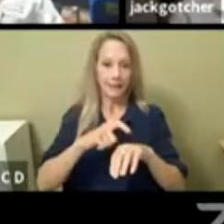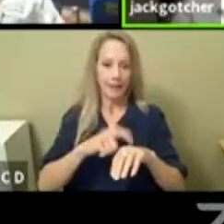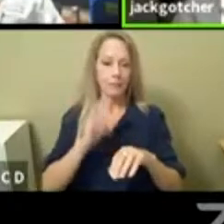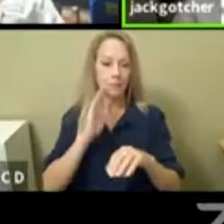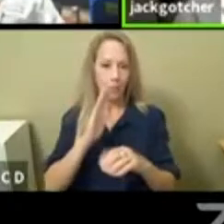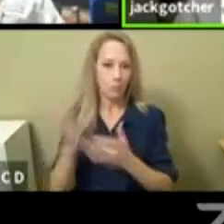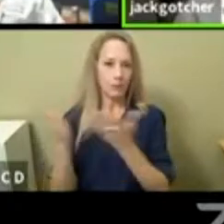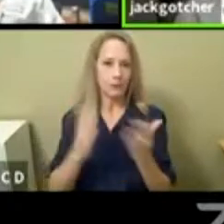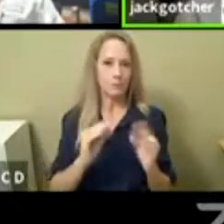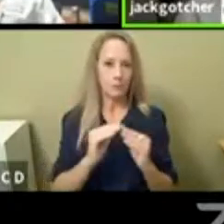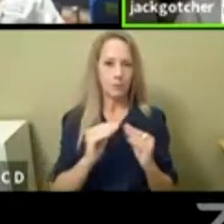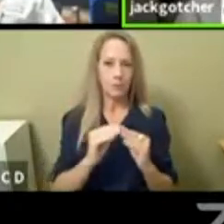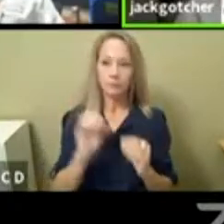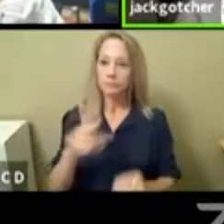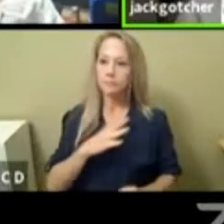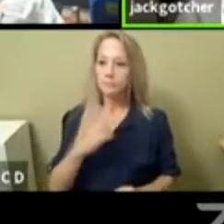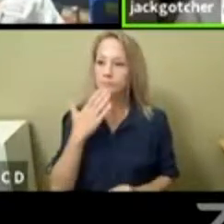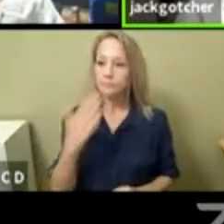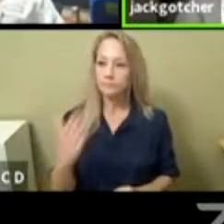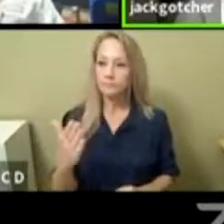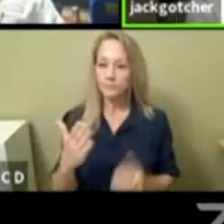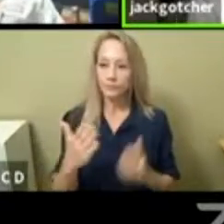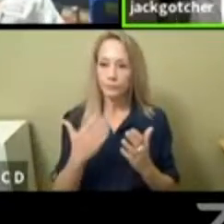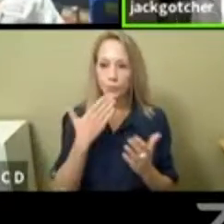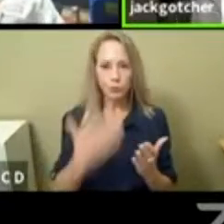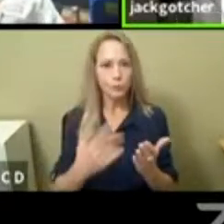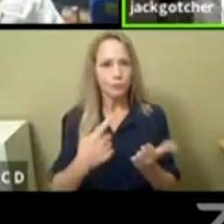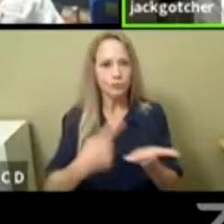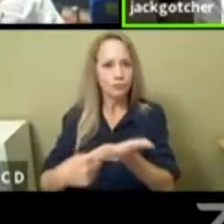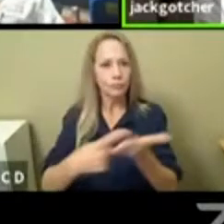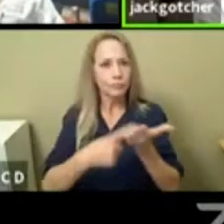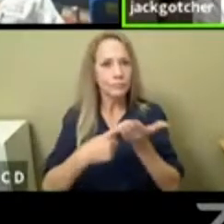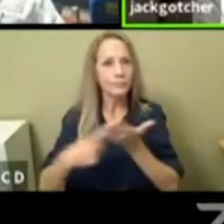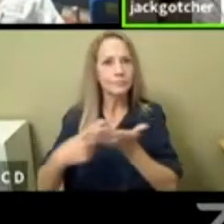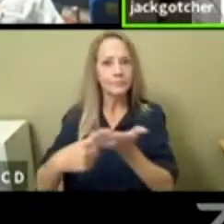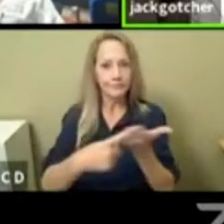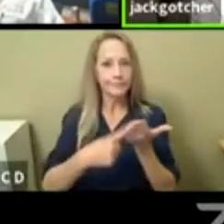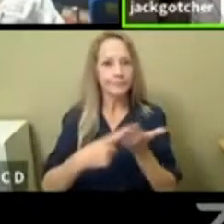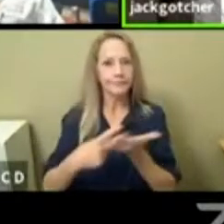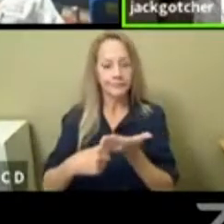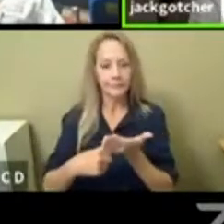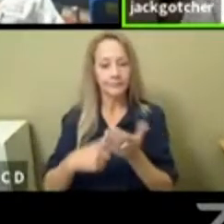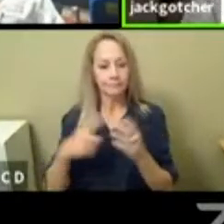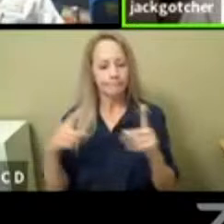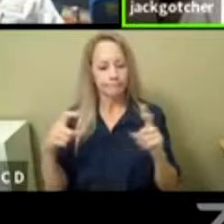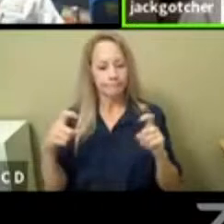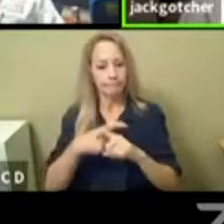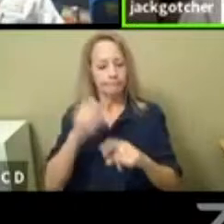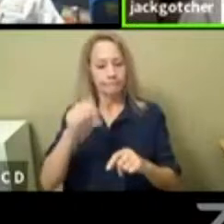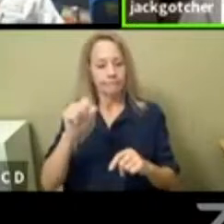Thank you for a very good discussion of all that and the complexities of it, certainly.